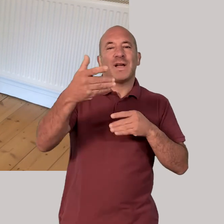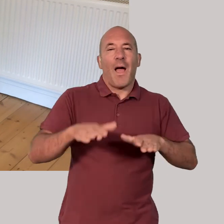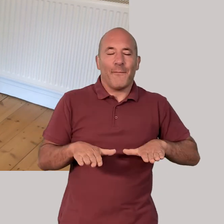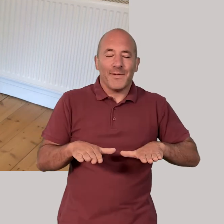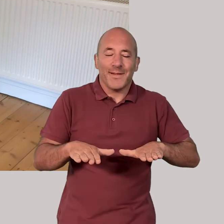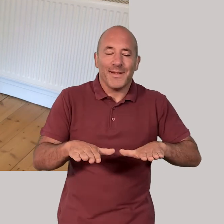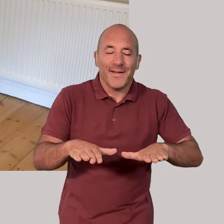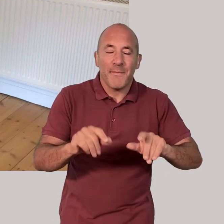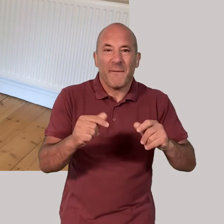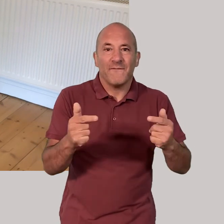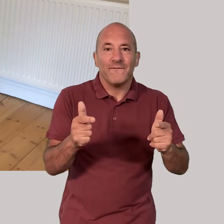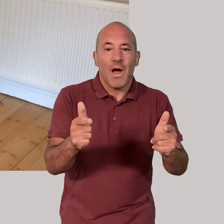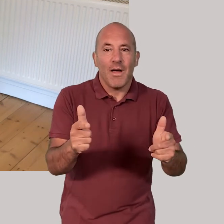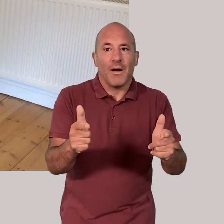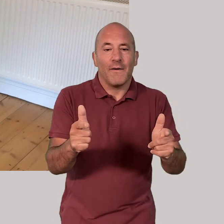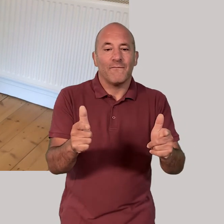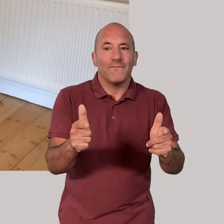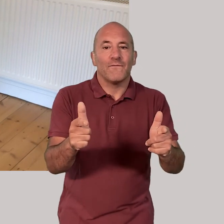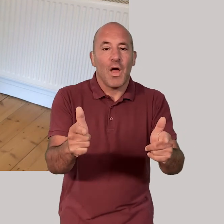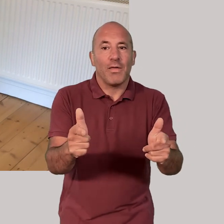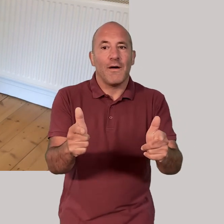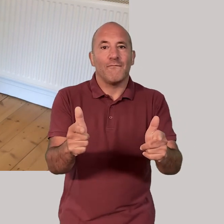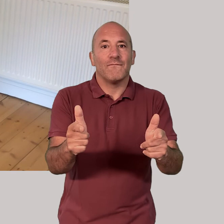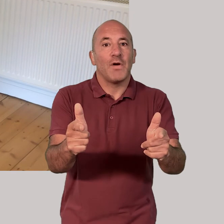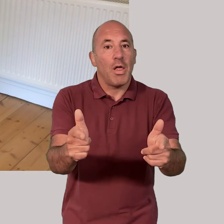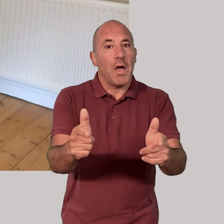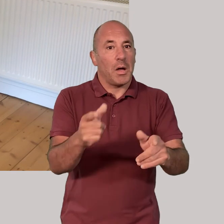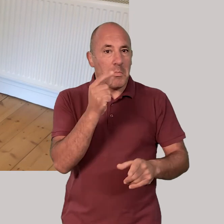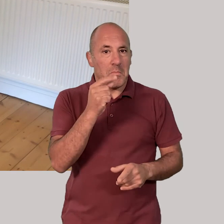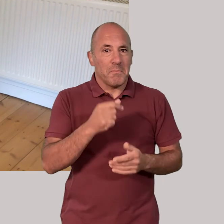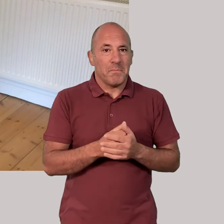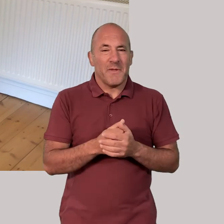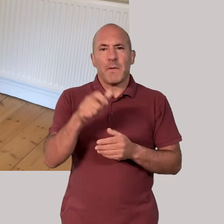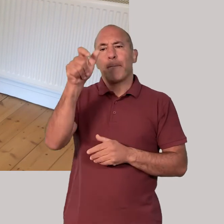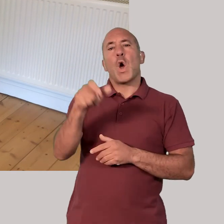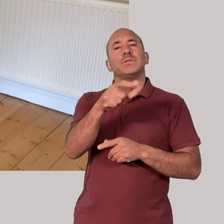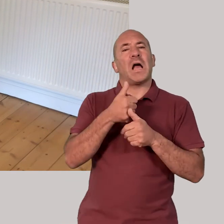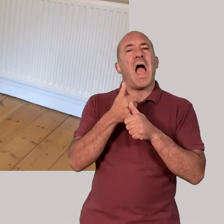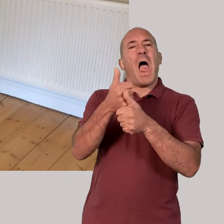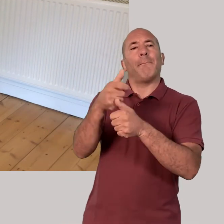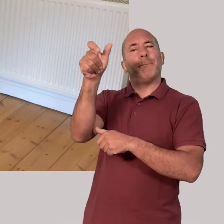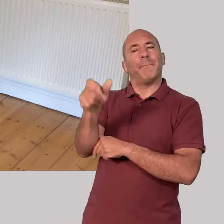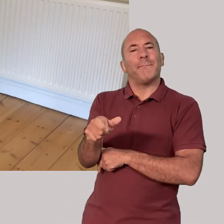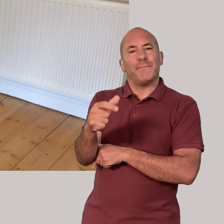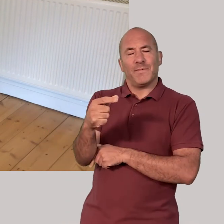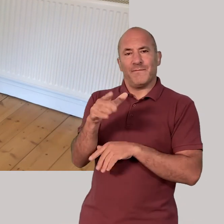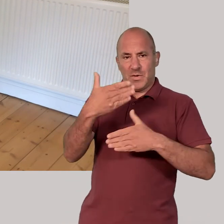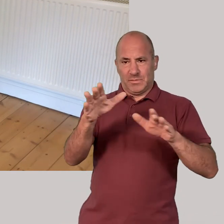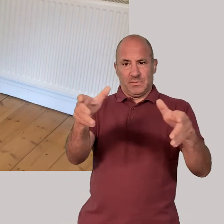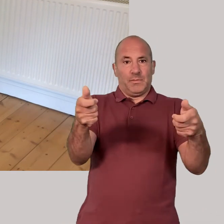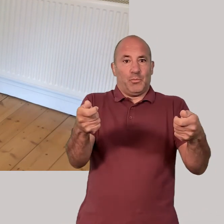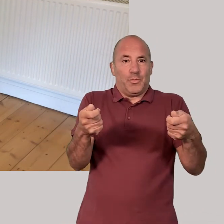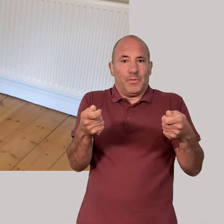you slide your hands forward, you might go a little bit further. And if you're helping from the front, maybe low